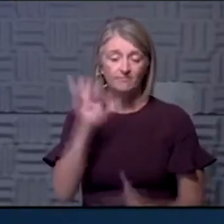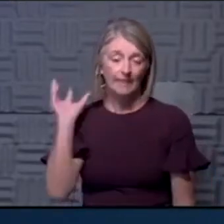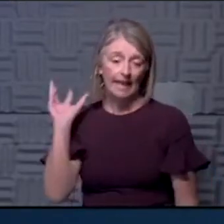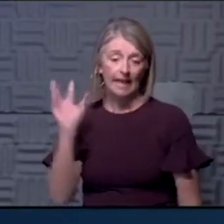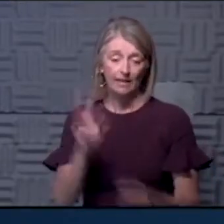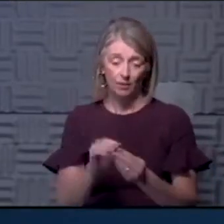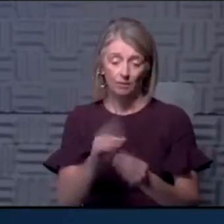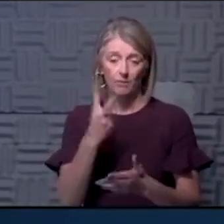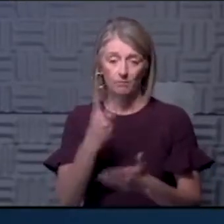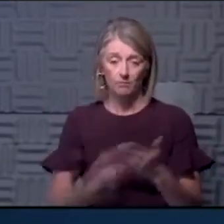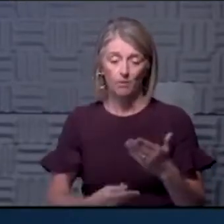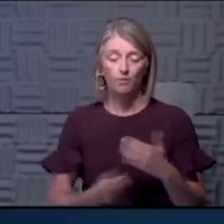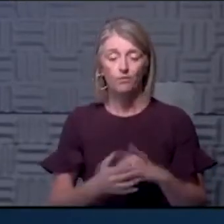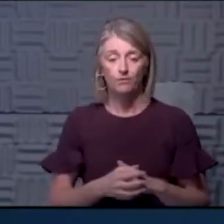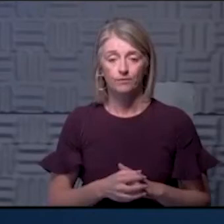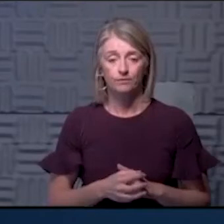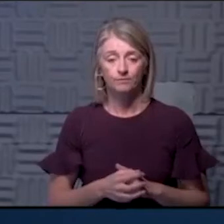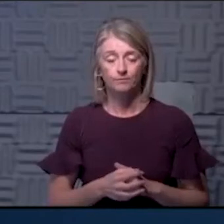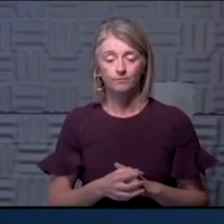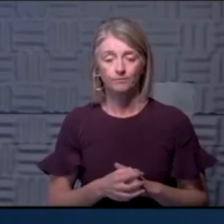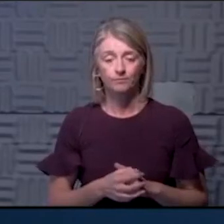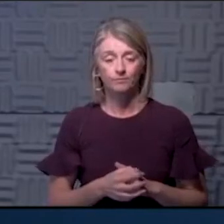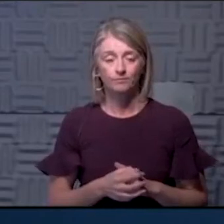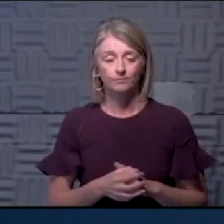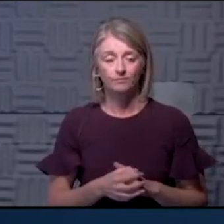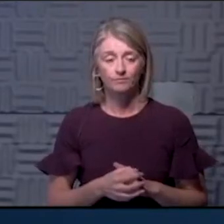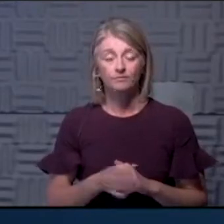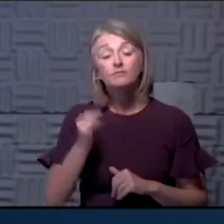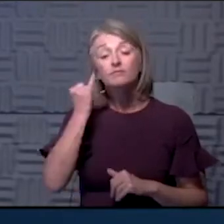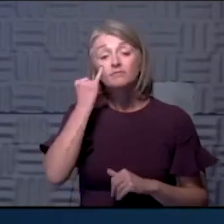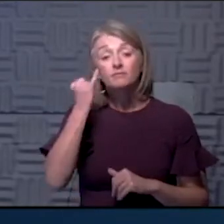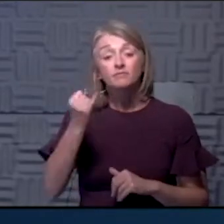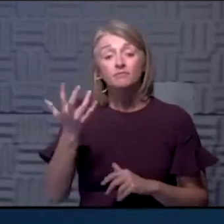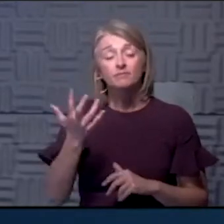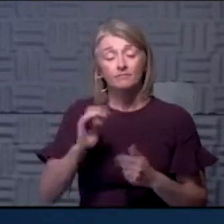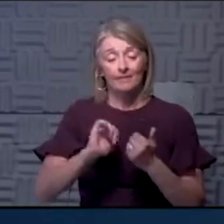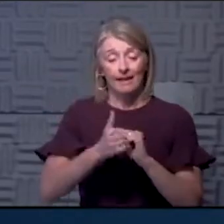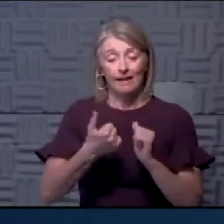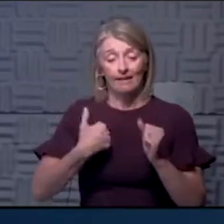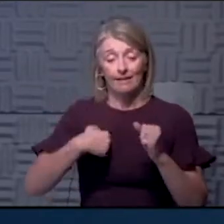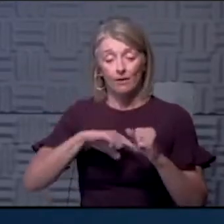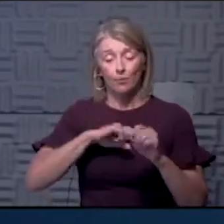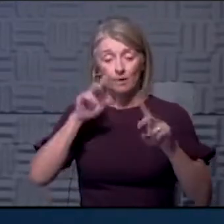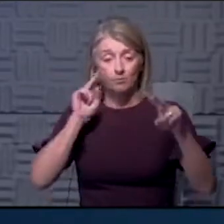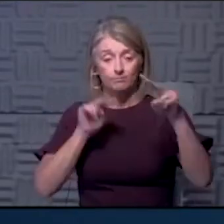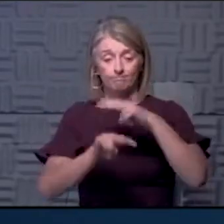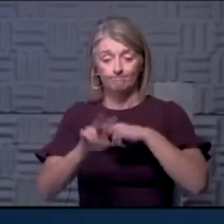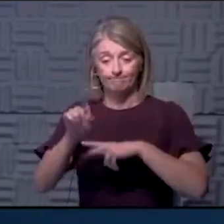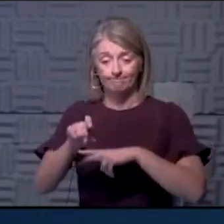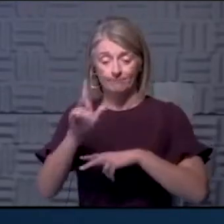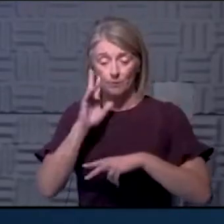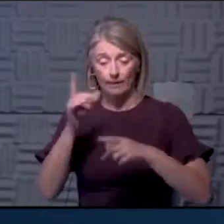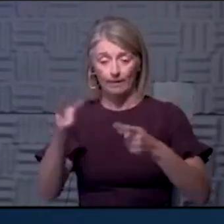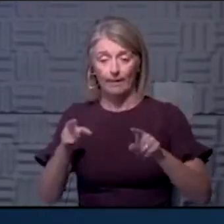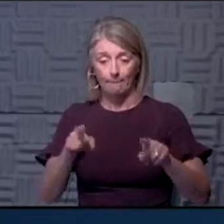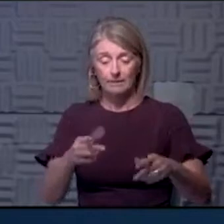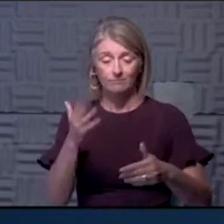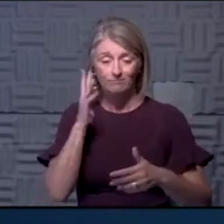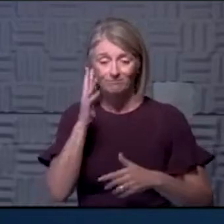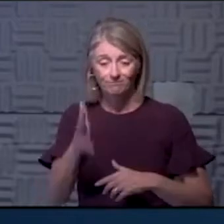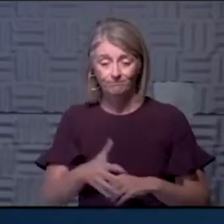cumulative case standpoint. But the idea with that is that how can we project needs that are going to be occurring on the